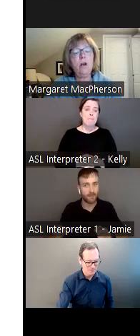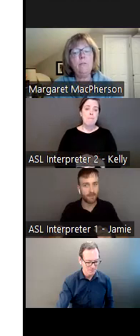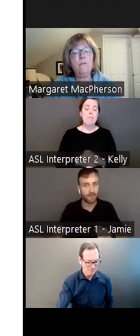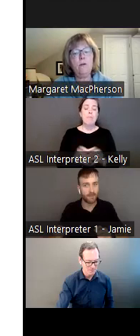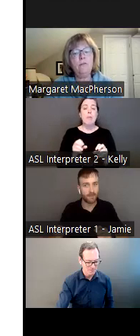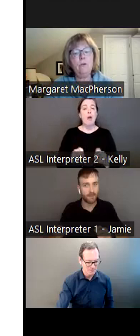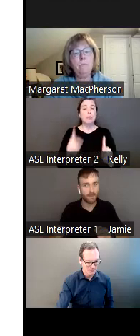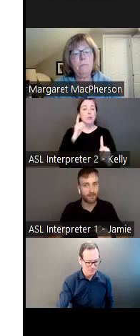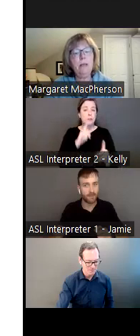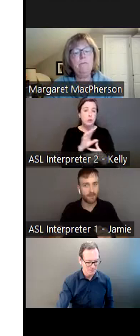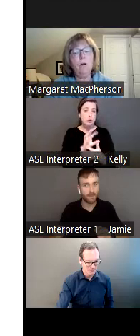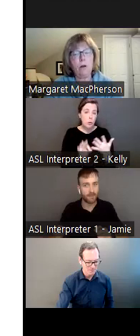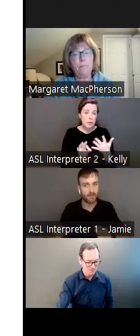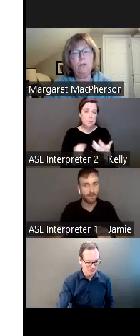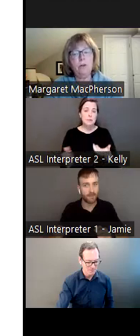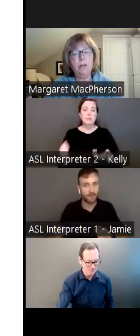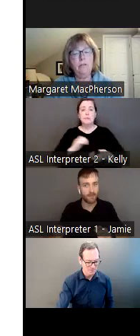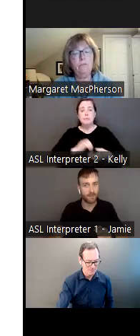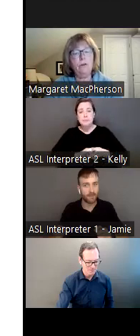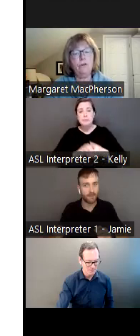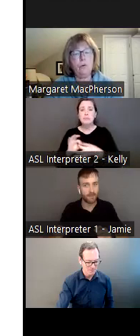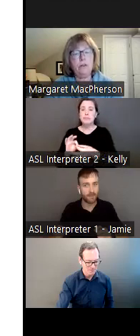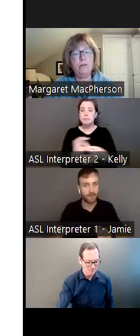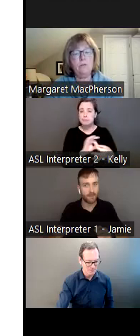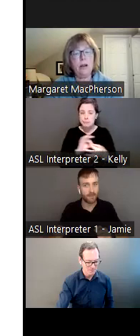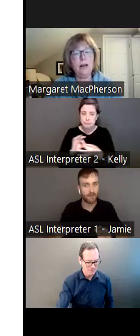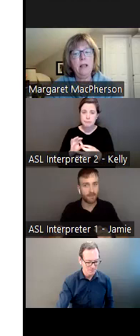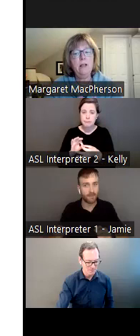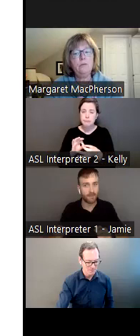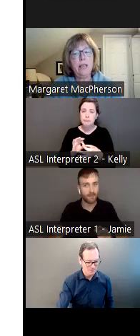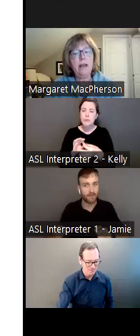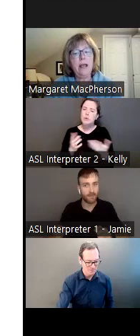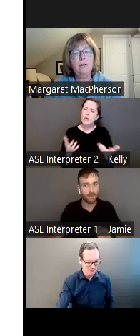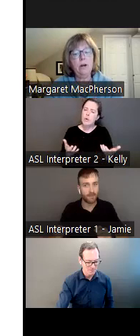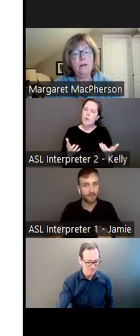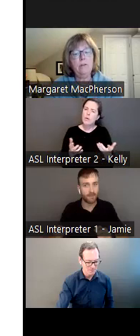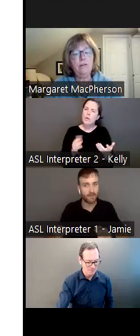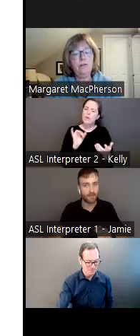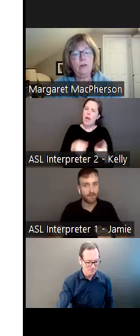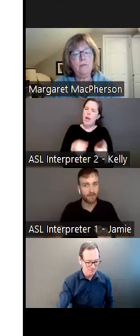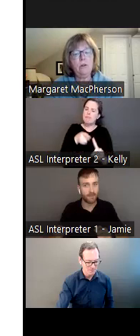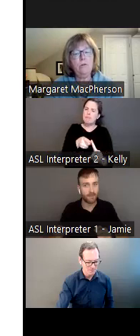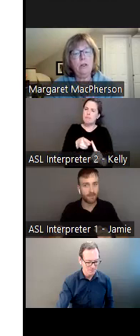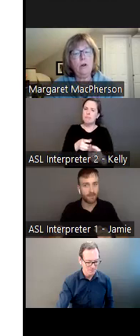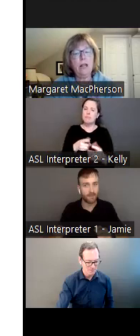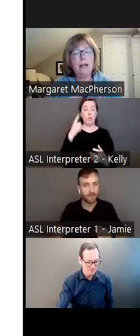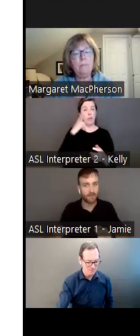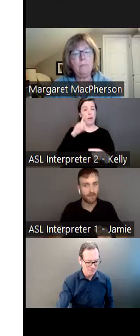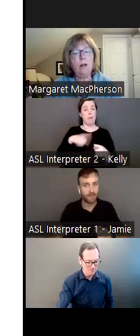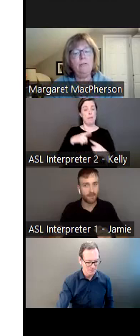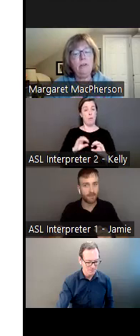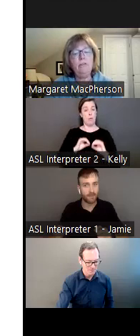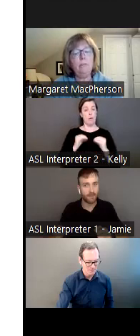Let's talk about fostering meaningful opportunities for choices, right? So again, at an organizational level, you can look